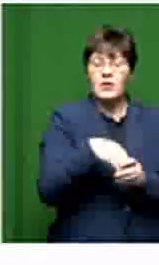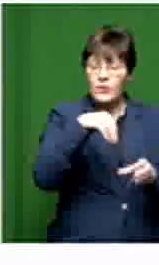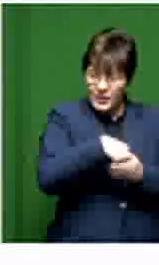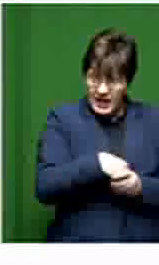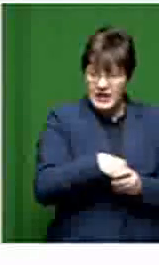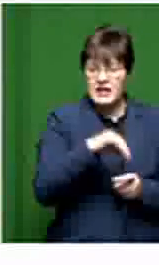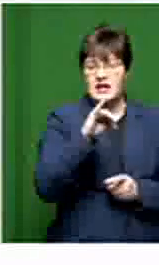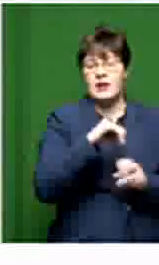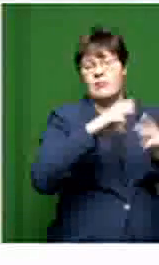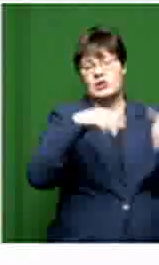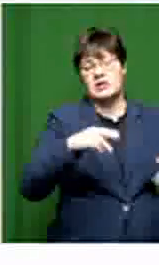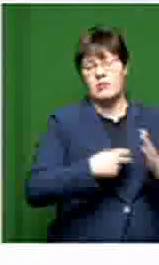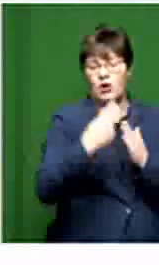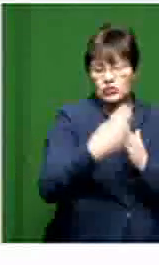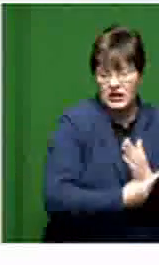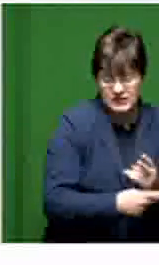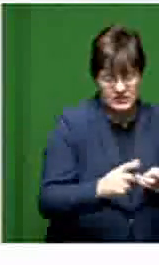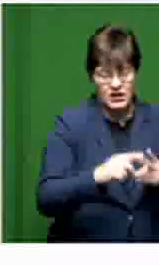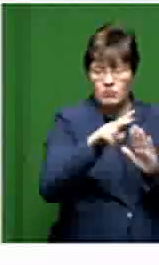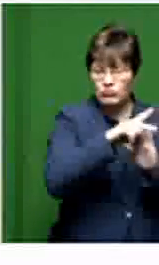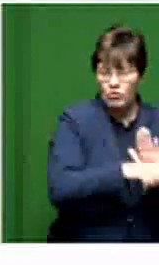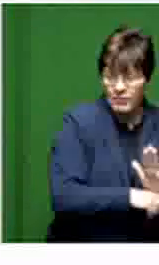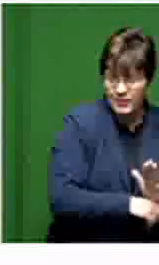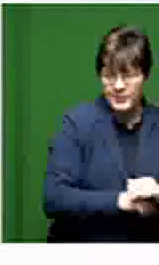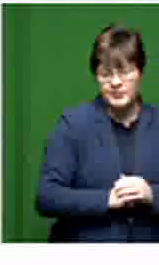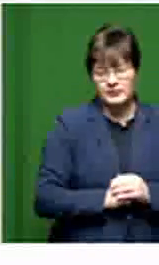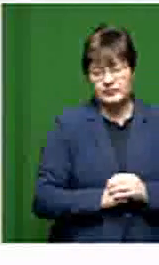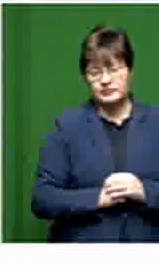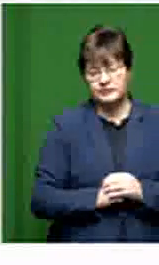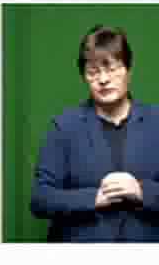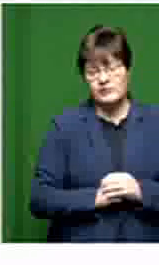Iziko Museums projects, programs,